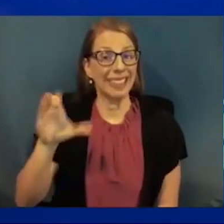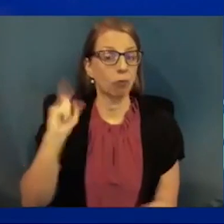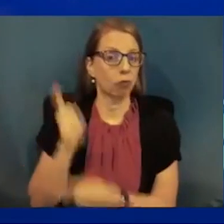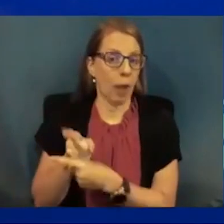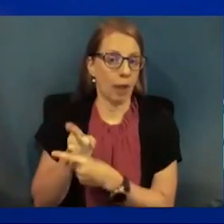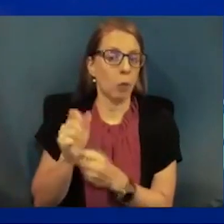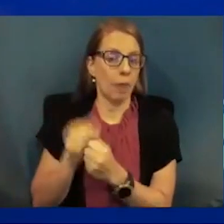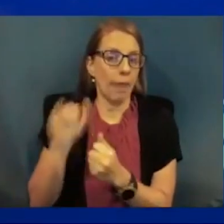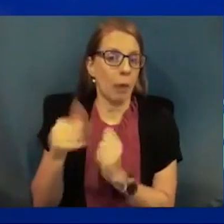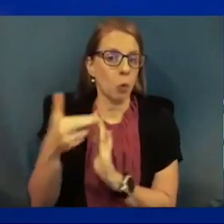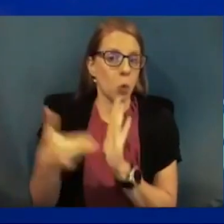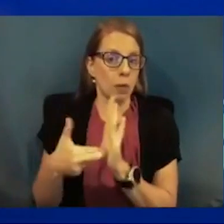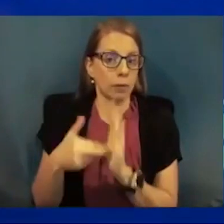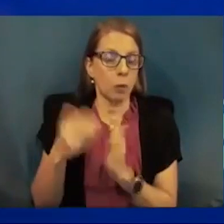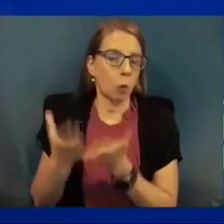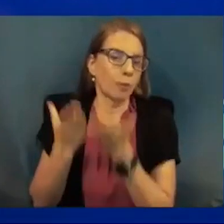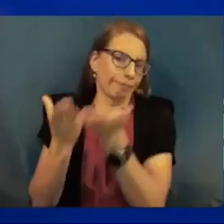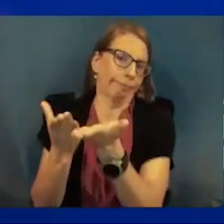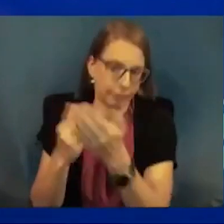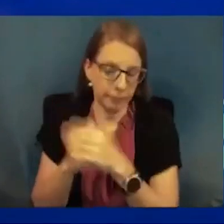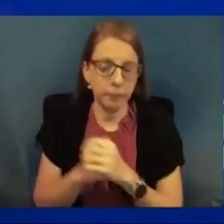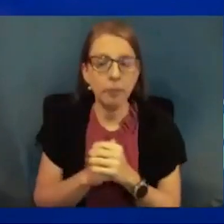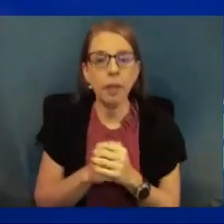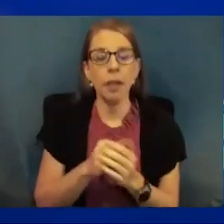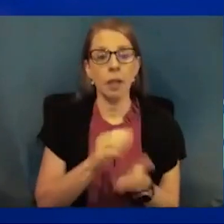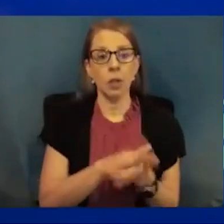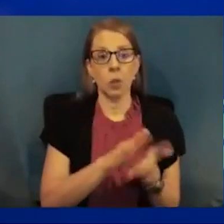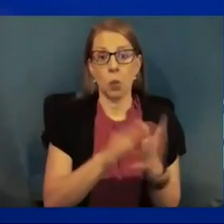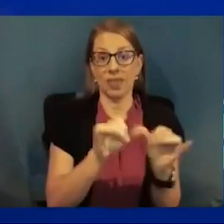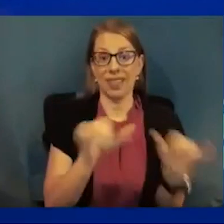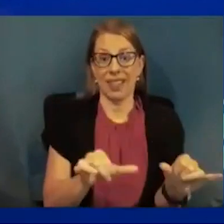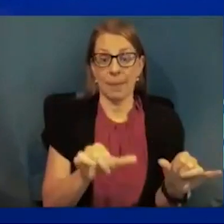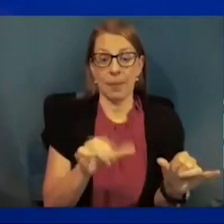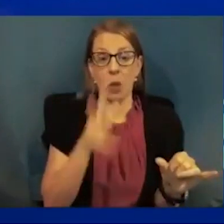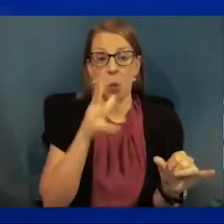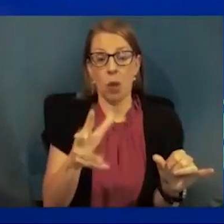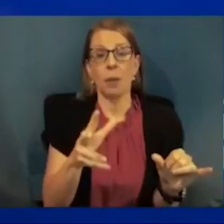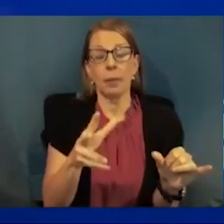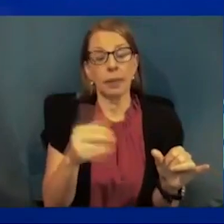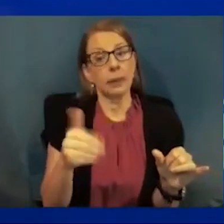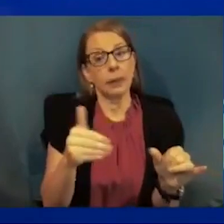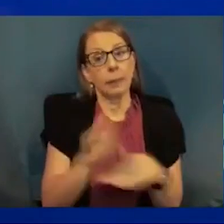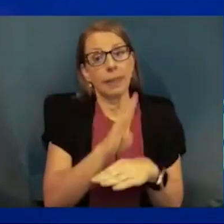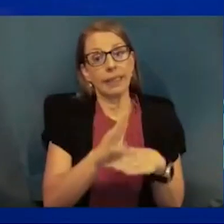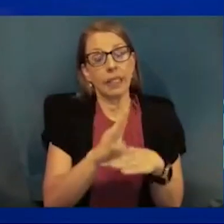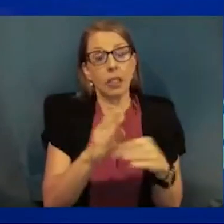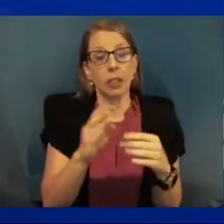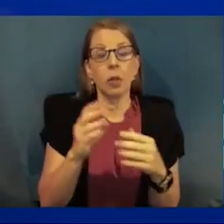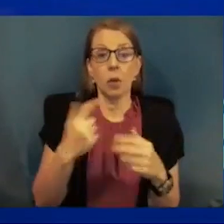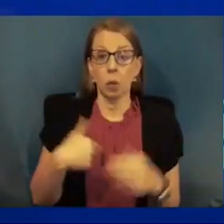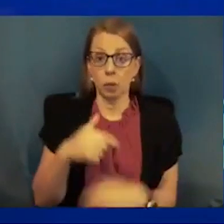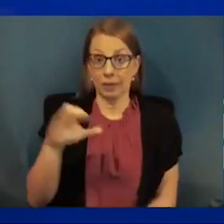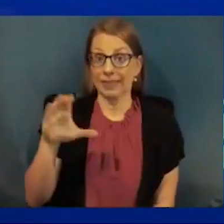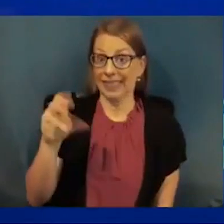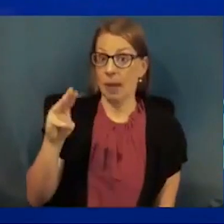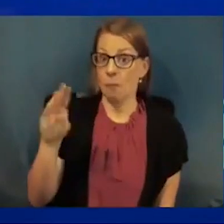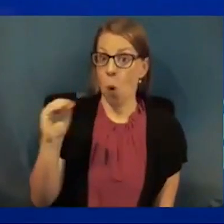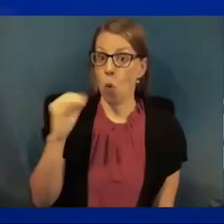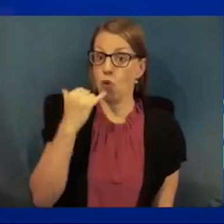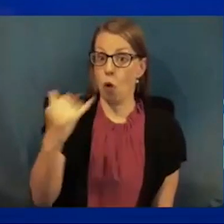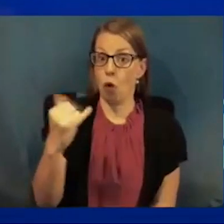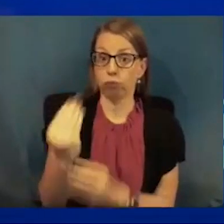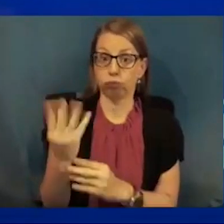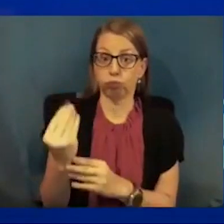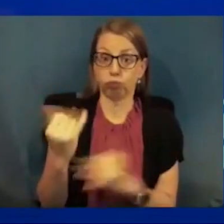systems are really busy, and we are going to talk about that part of the CMO call today to try and get the message out that the Delta